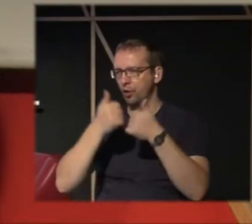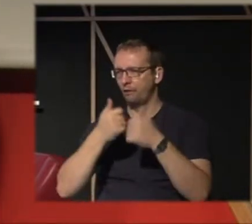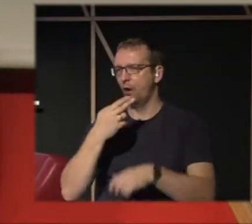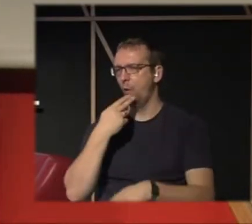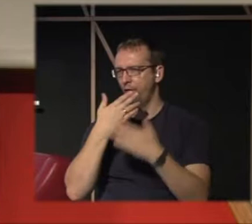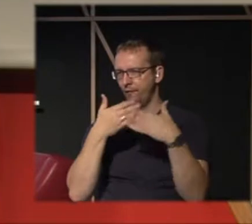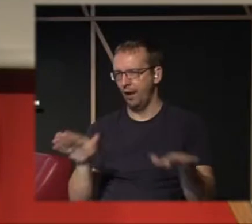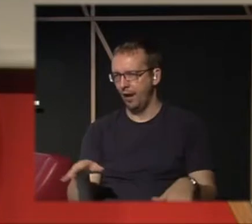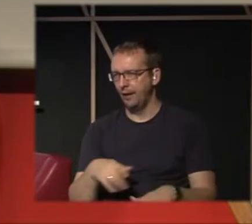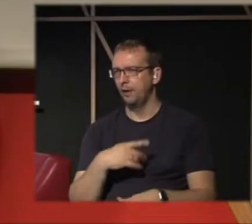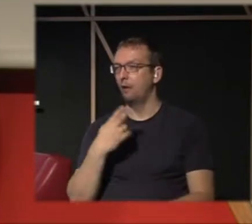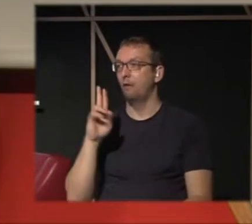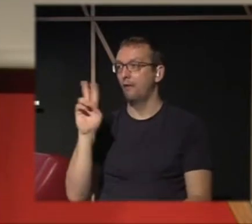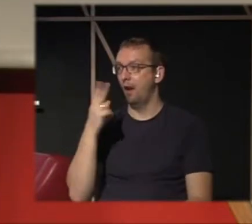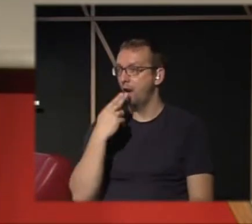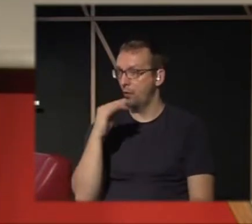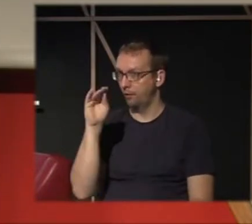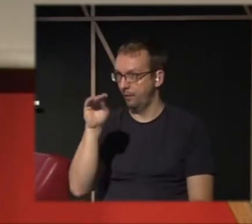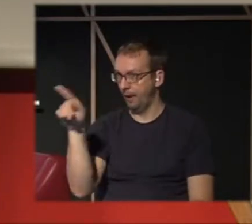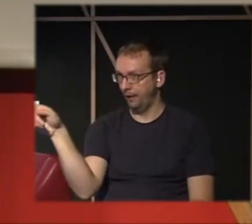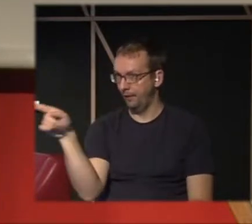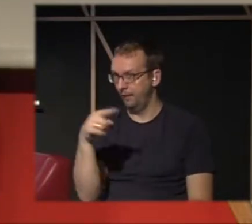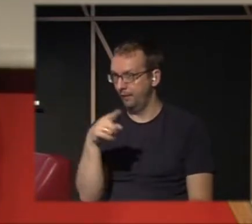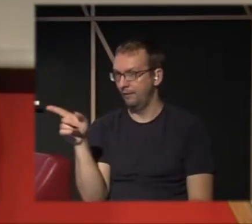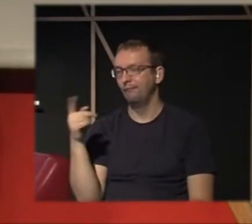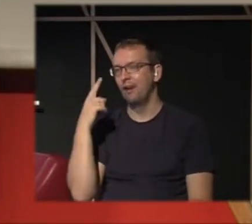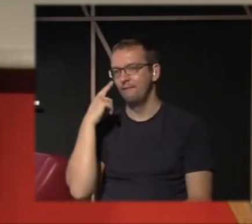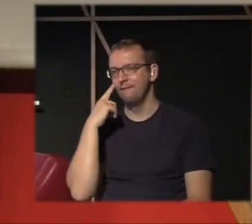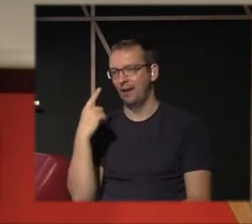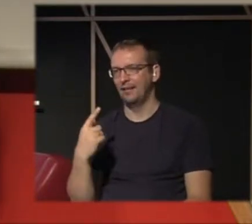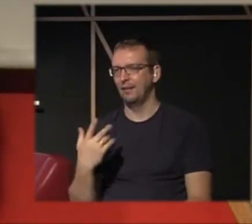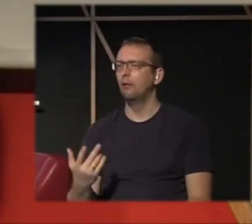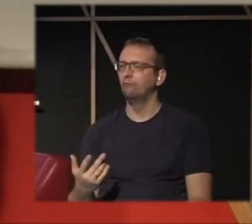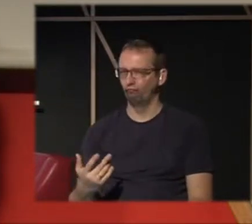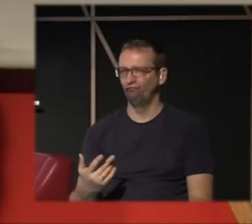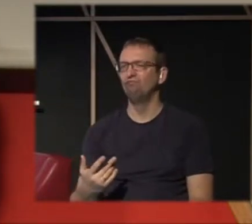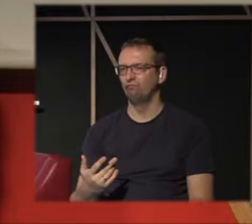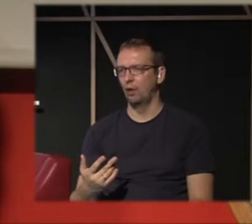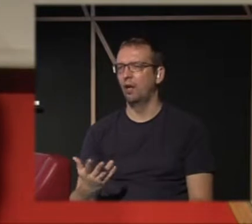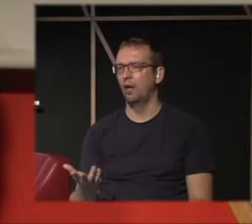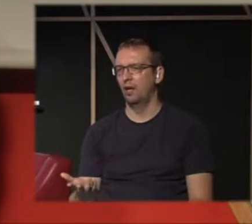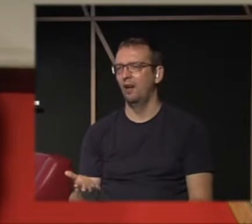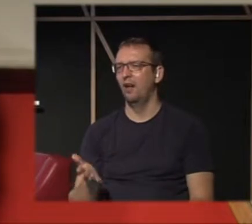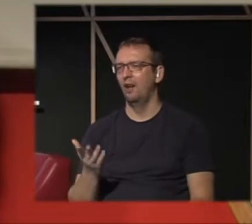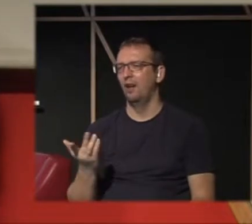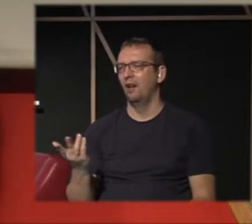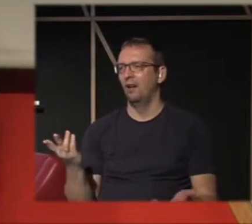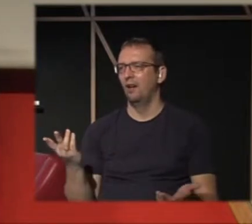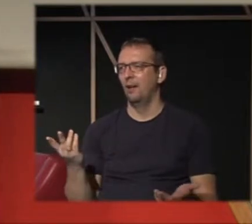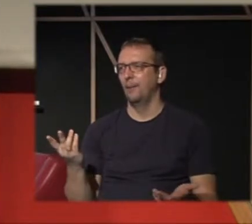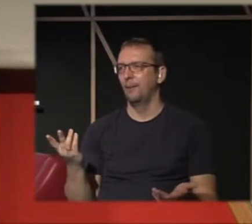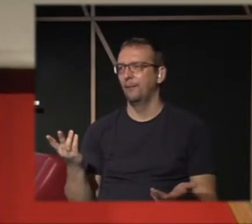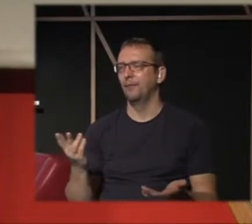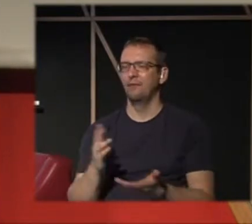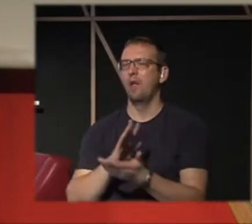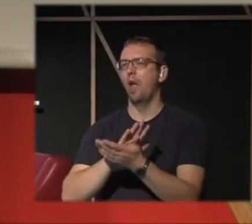is easily or easier declared than implemented, controlled, and respected.